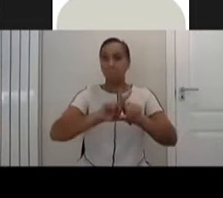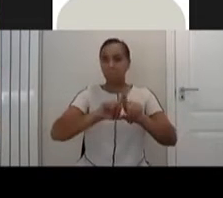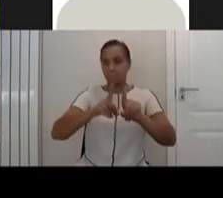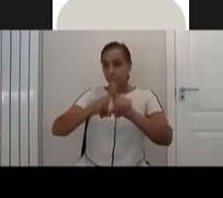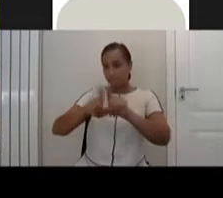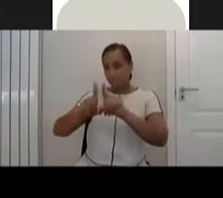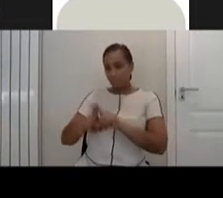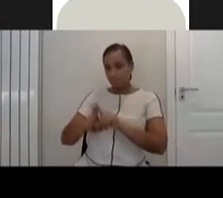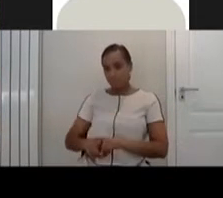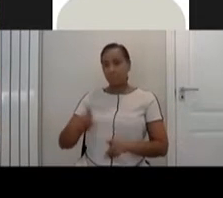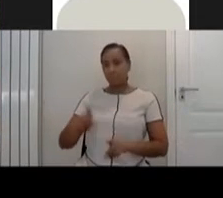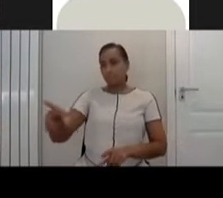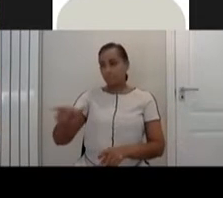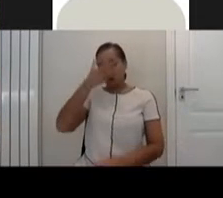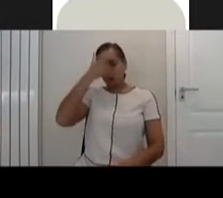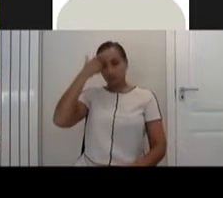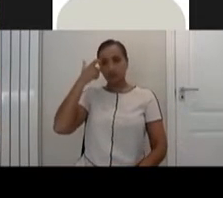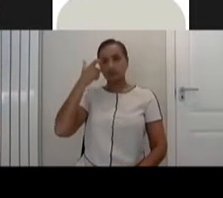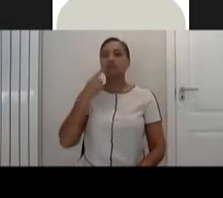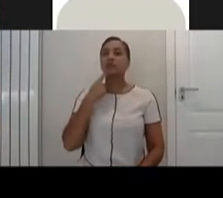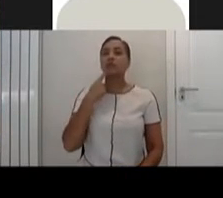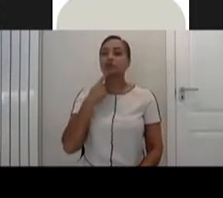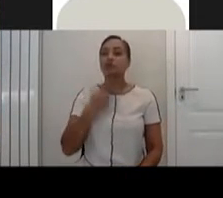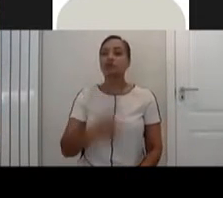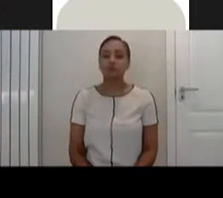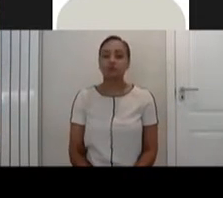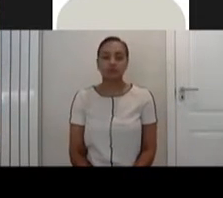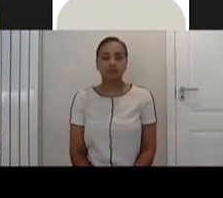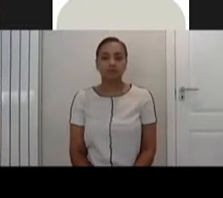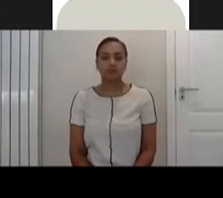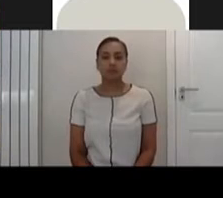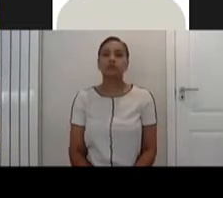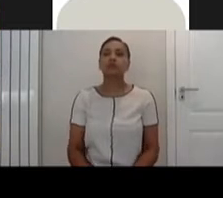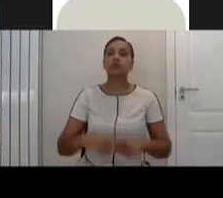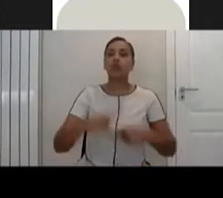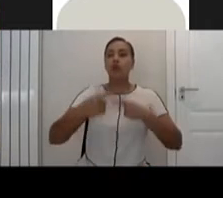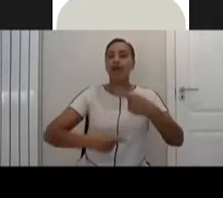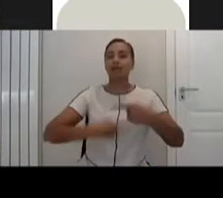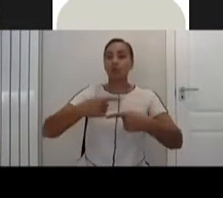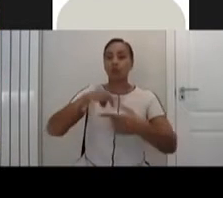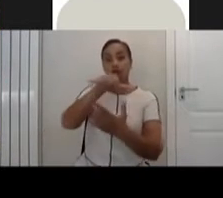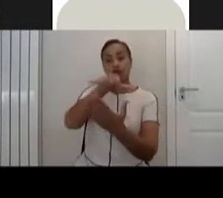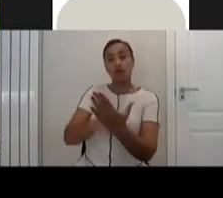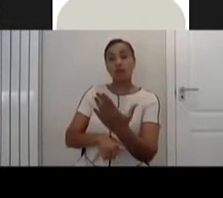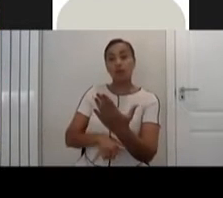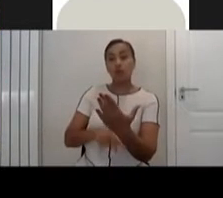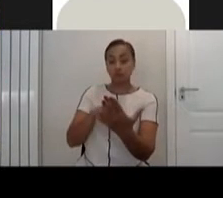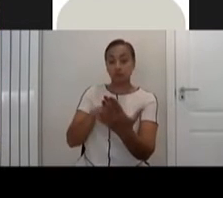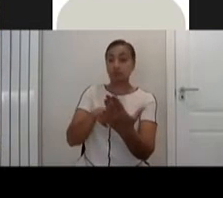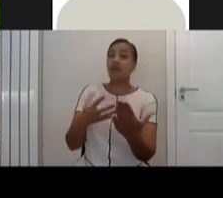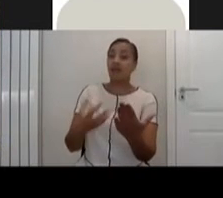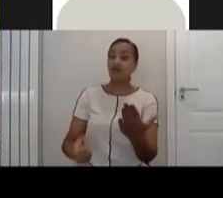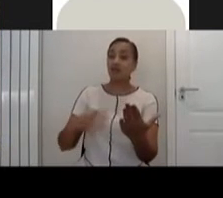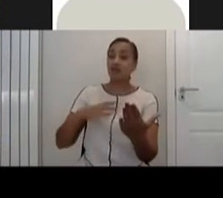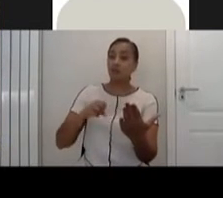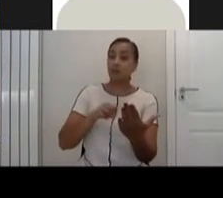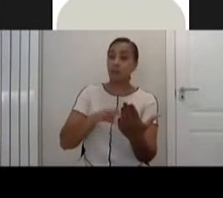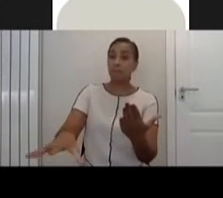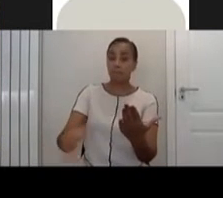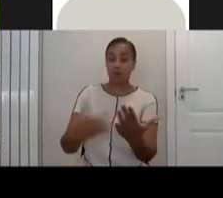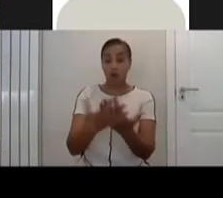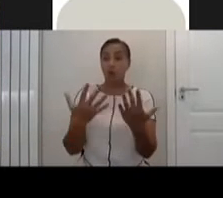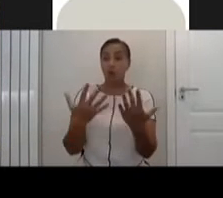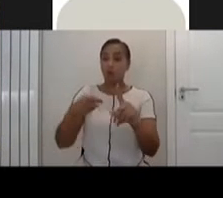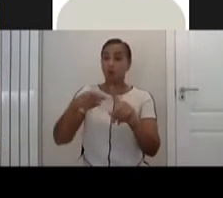all members of the public. And finally, we have our annual report as well. If you want to see what we've been doing last year, and there's lots of good stuff